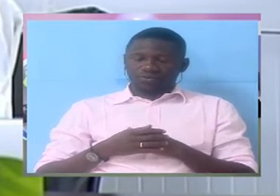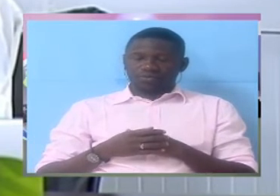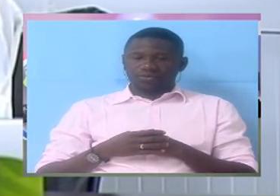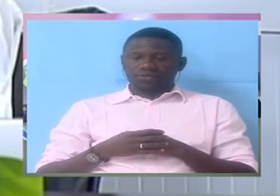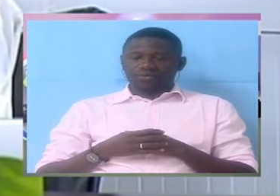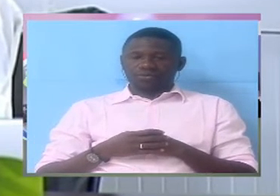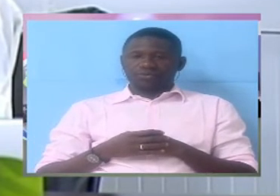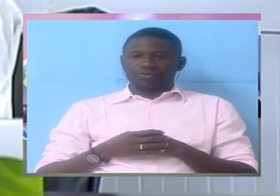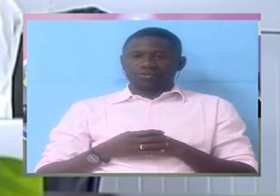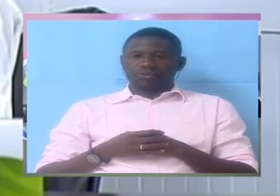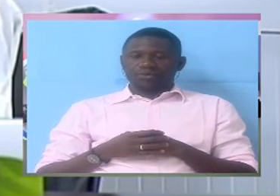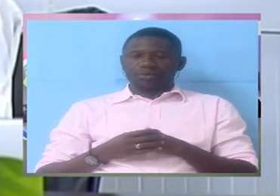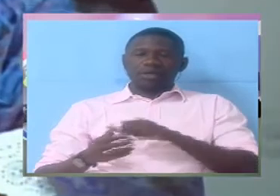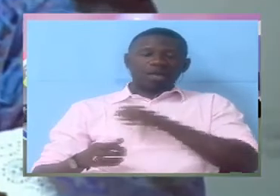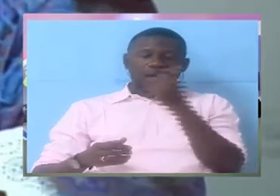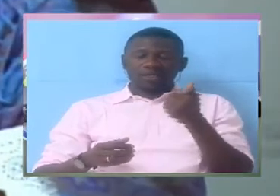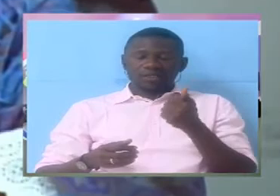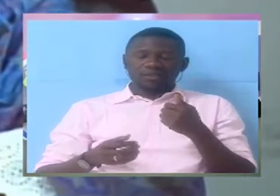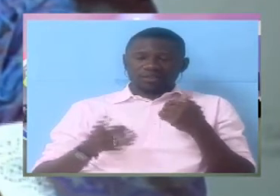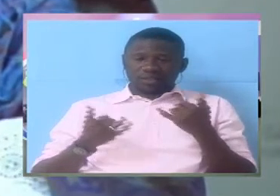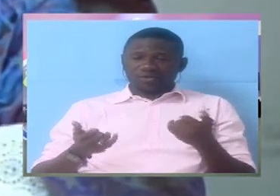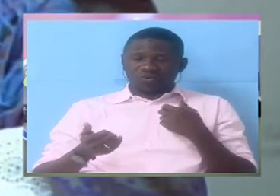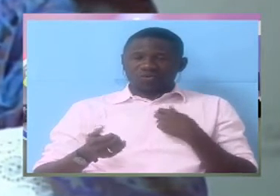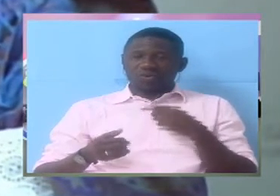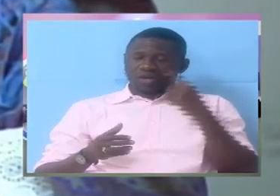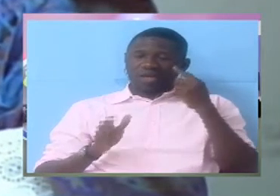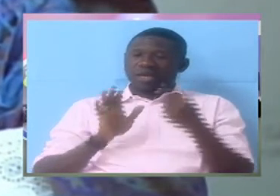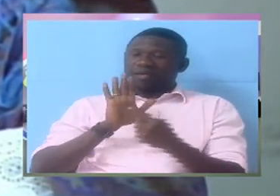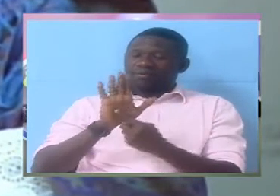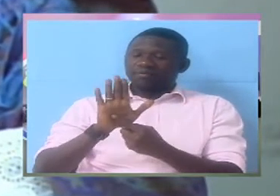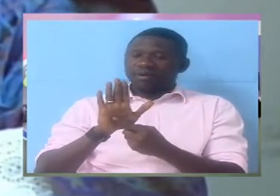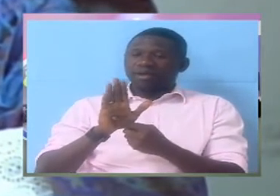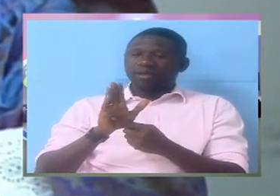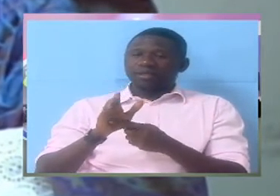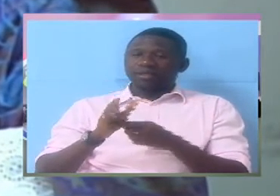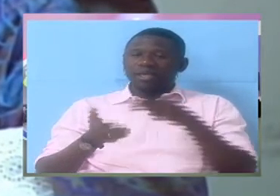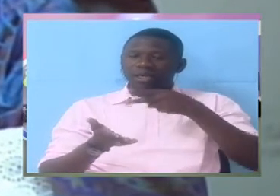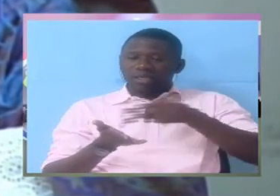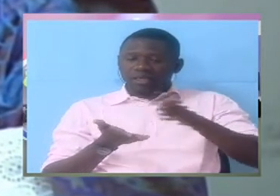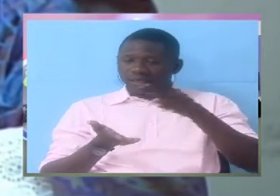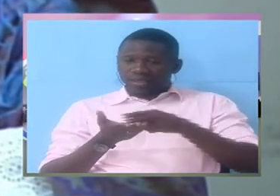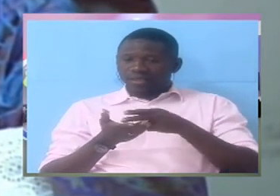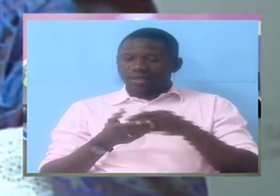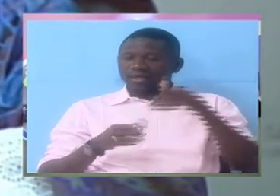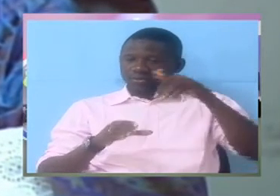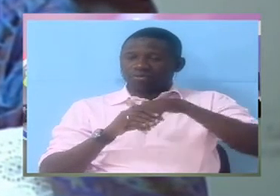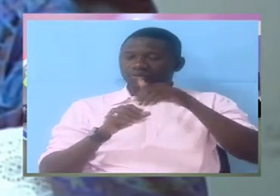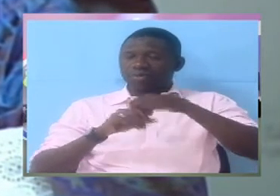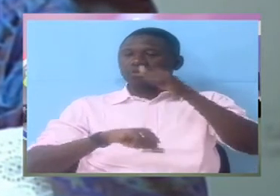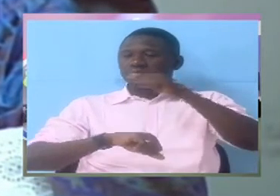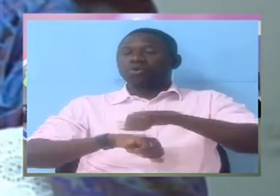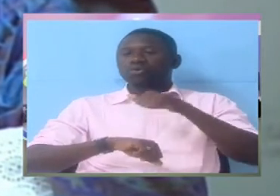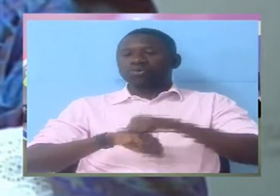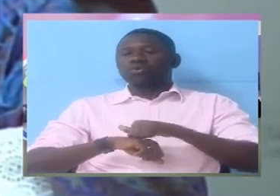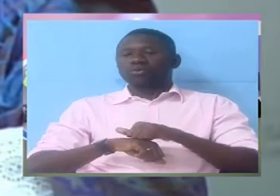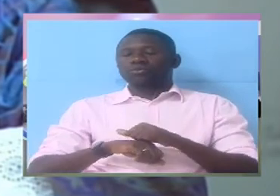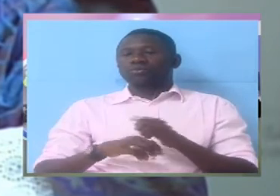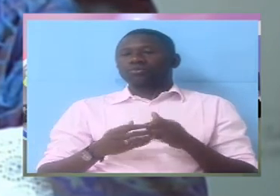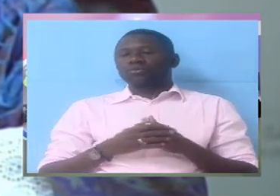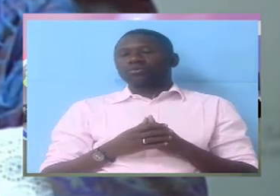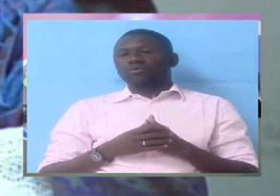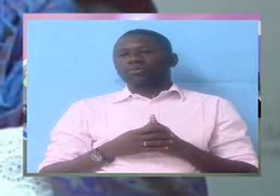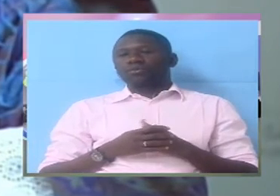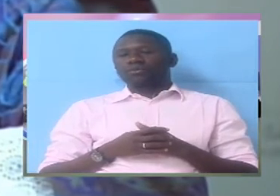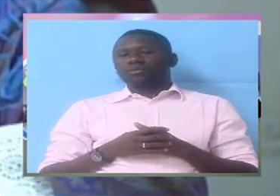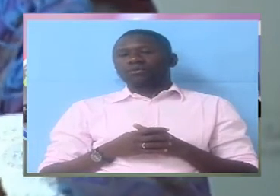yale. And yet you just identified kicking as torture. Hanin kabbi inarana dam vuroke ko wala fanamu baralti me yalan ko fanamu